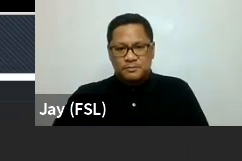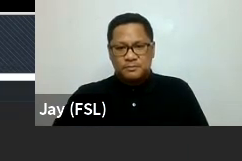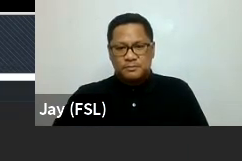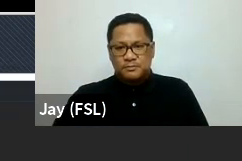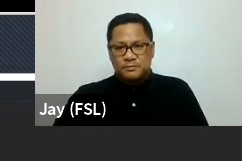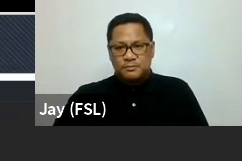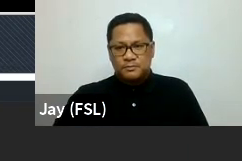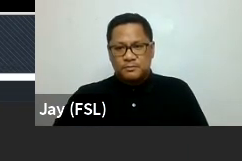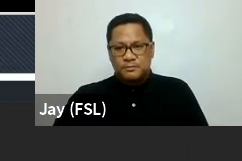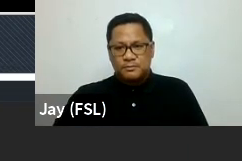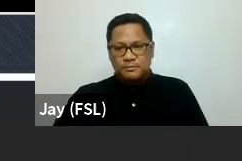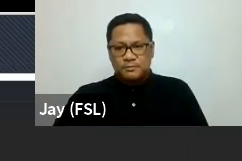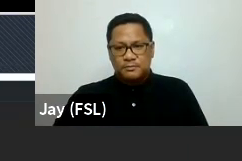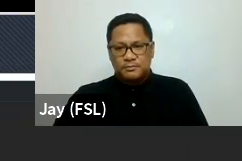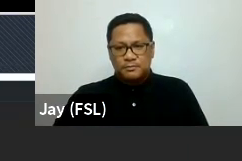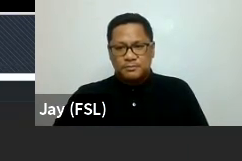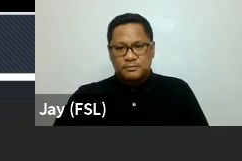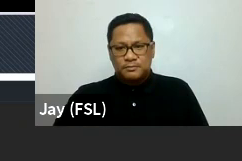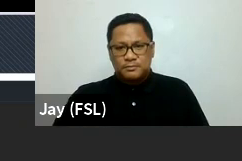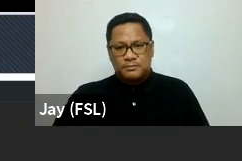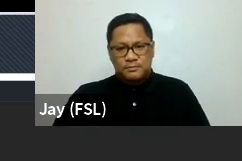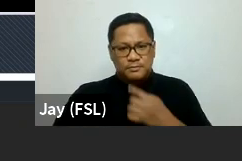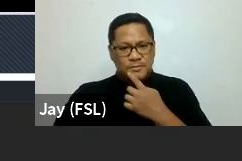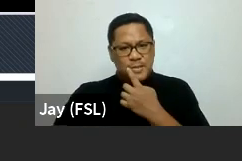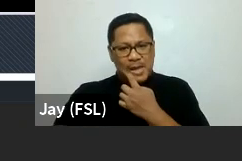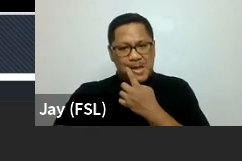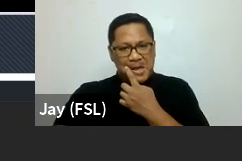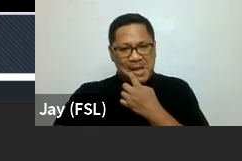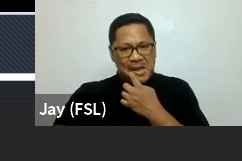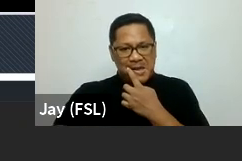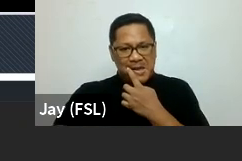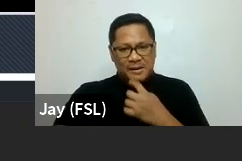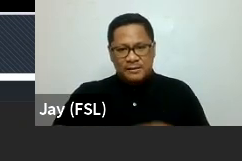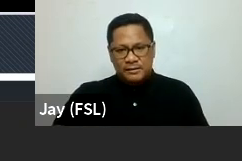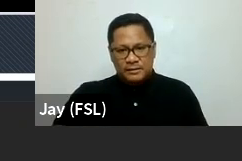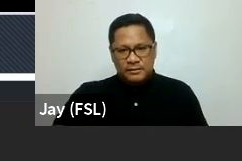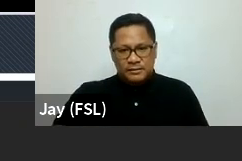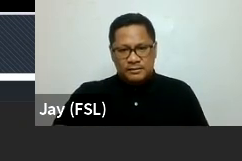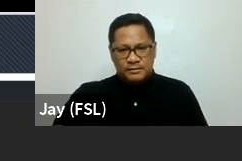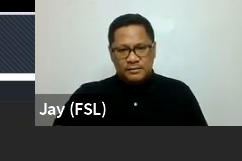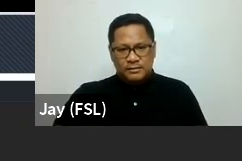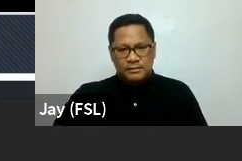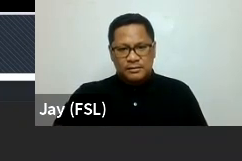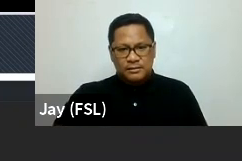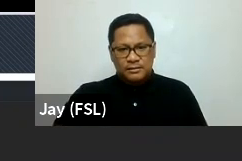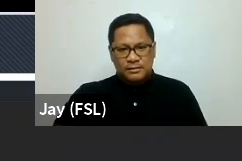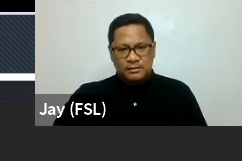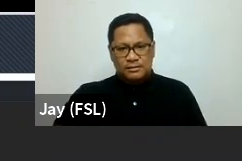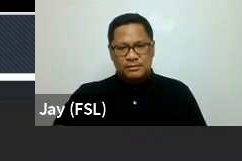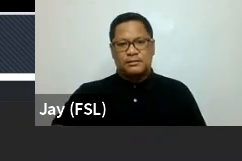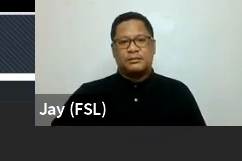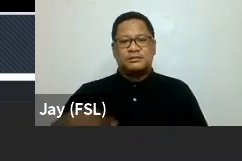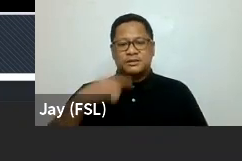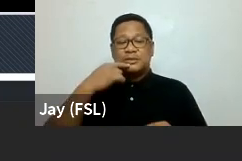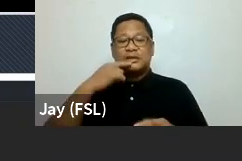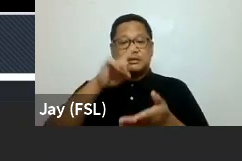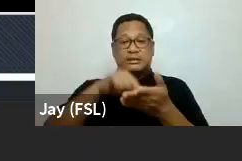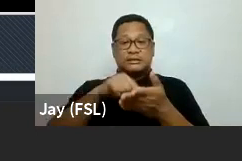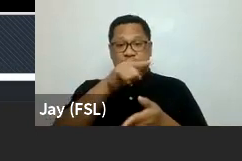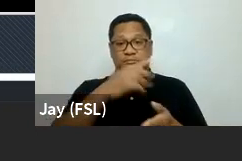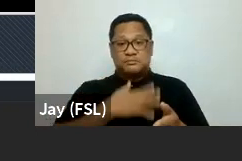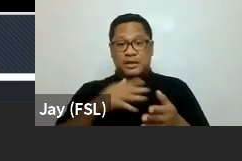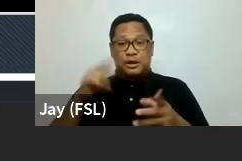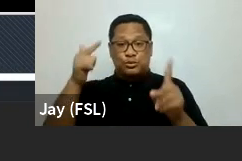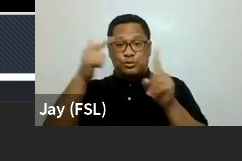So ito yung aking website, the Philippine Corporate Address Book. This is my goal, yung aking tagline, make money